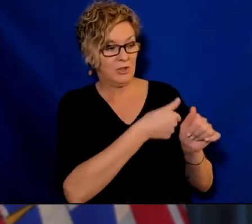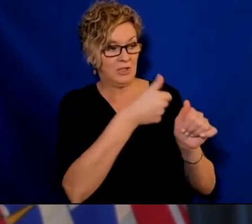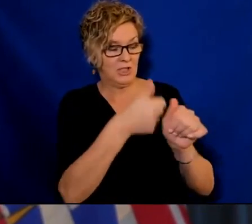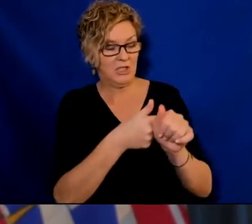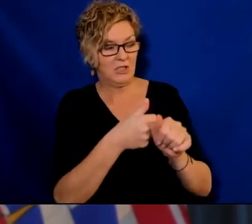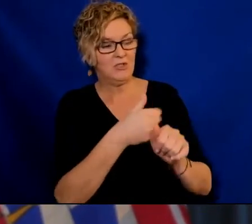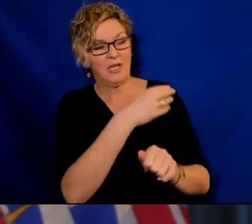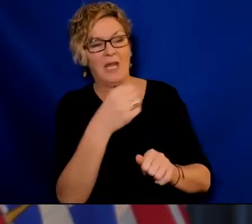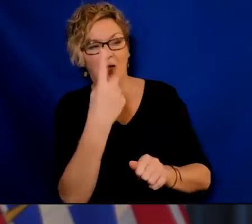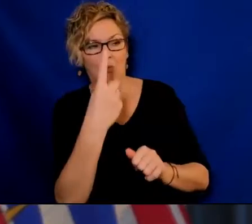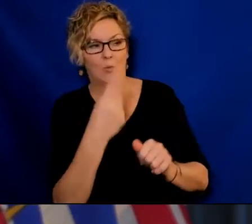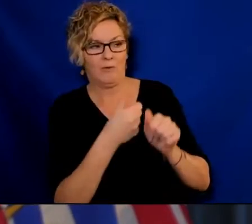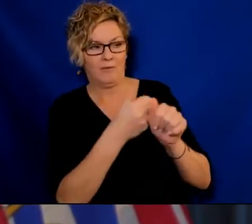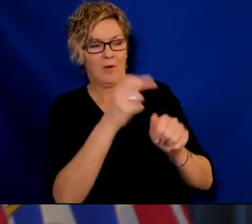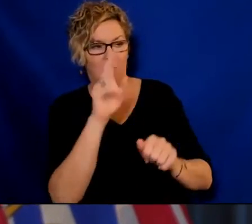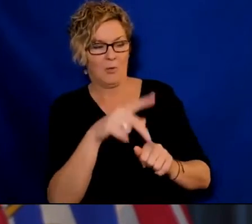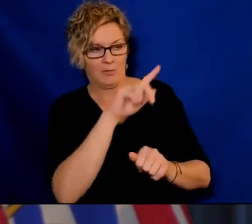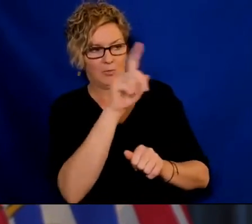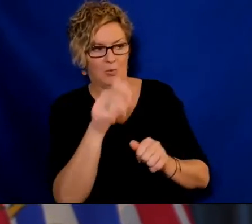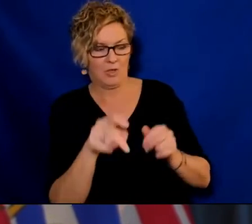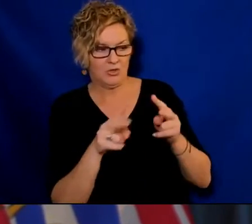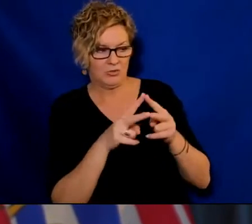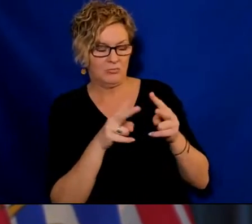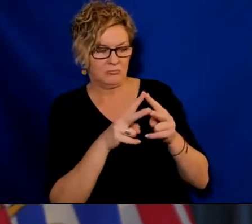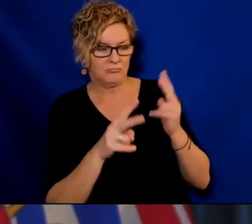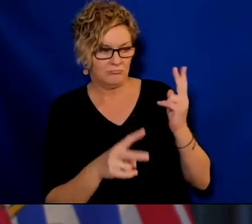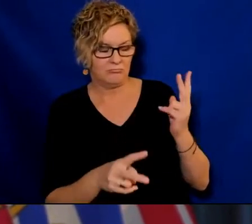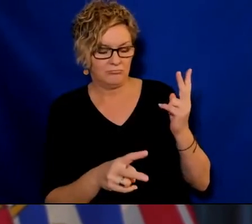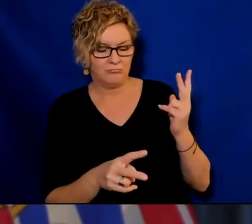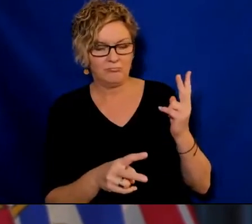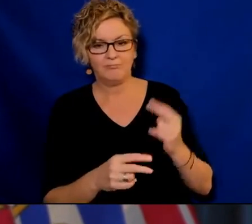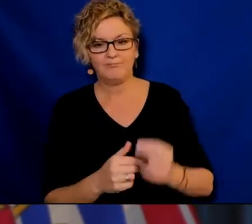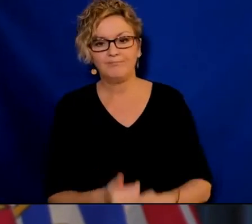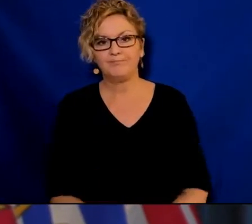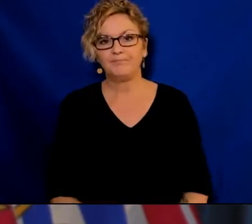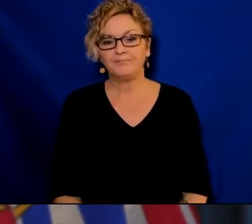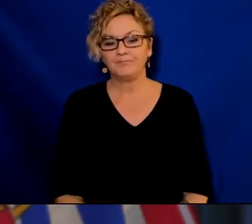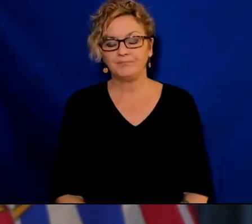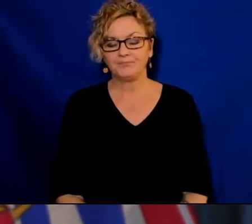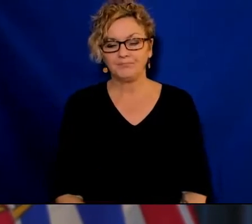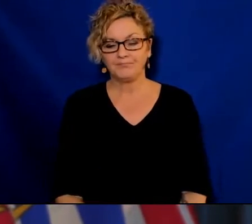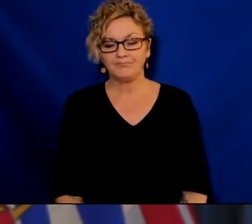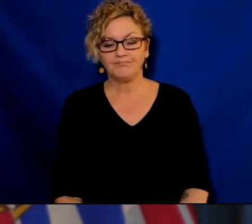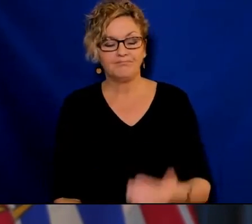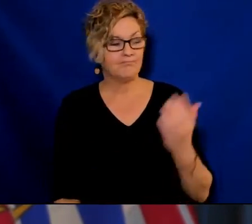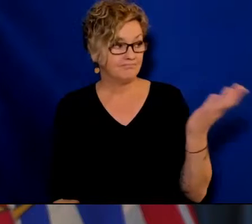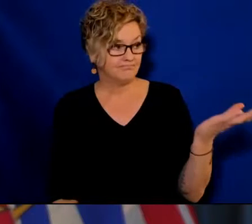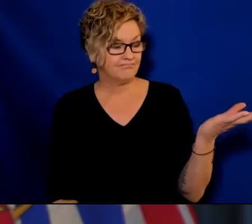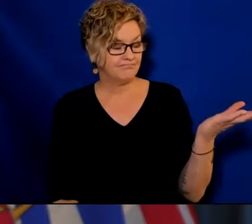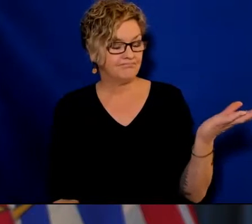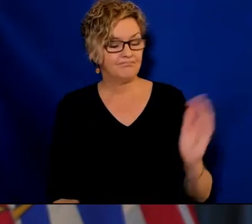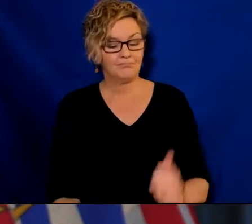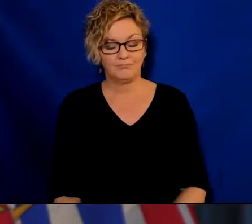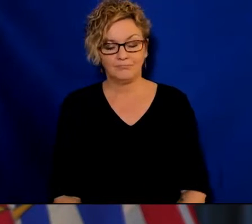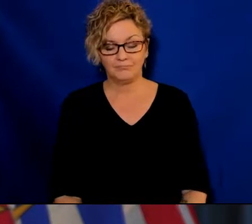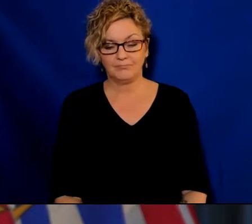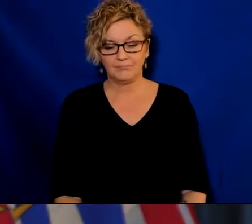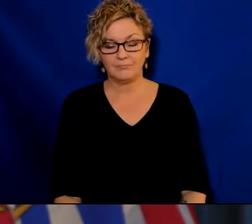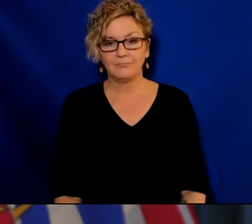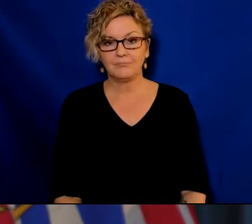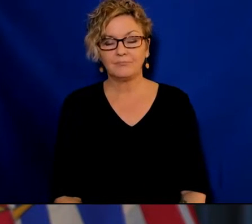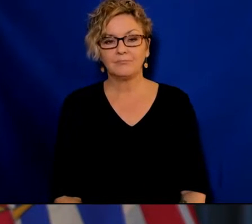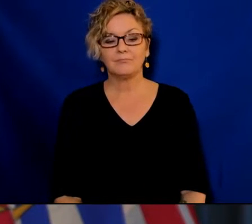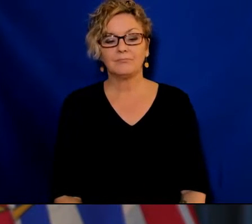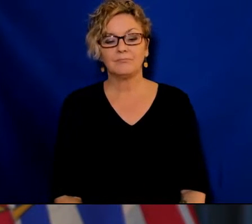only. I would also ask that you please take your phones off mute. You will not be audible until your name is called. The first question this afternoon is from Marcella Bernardo,